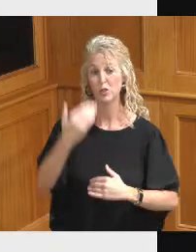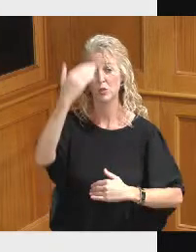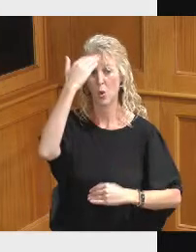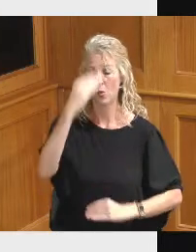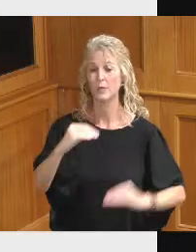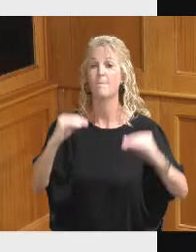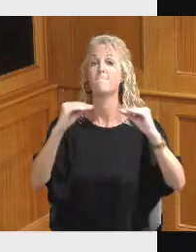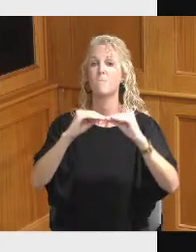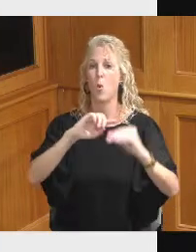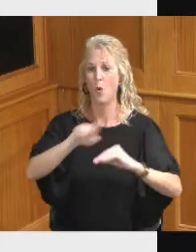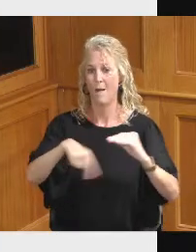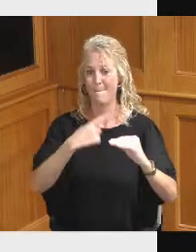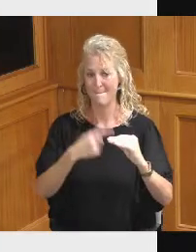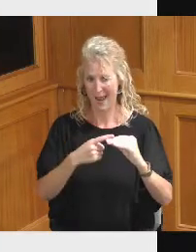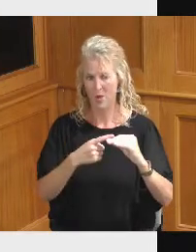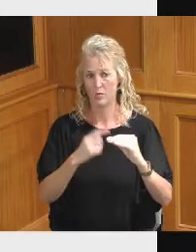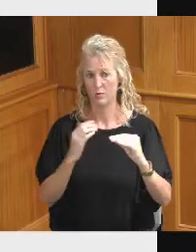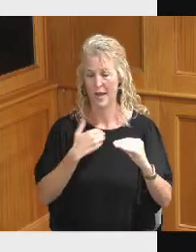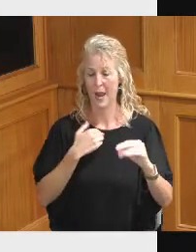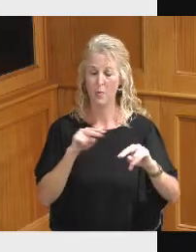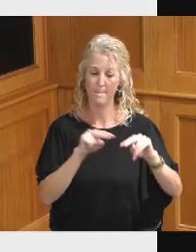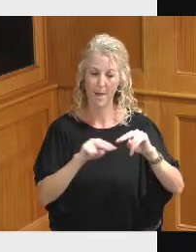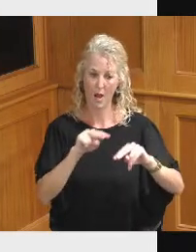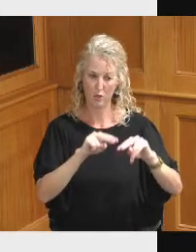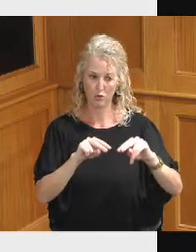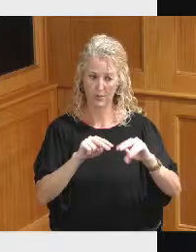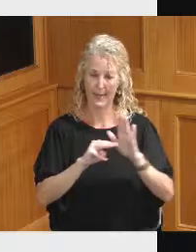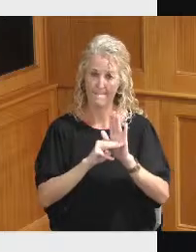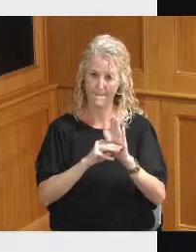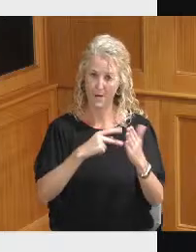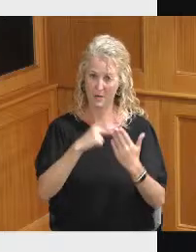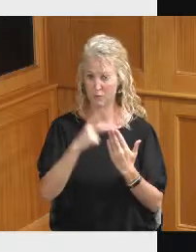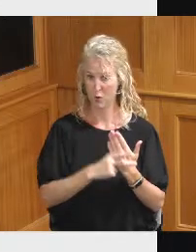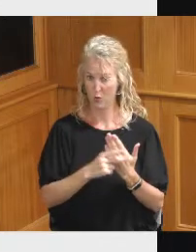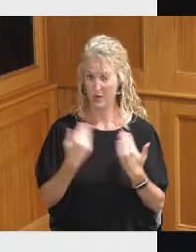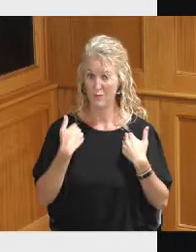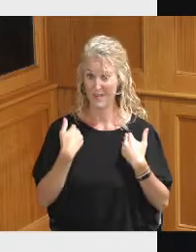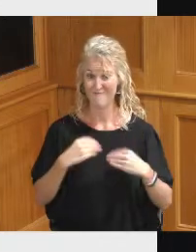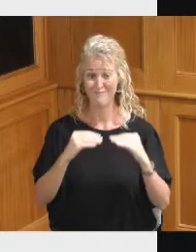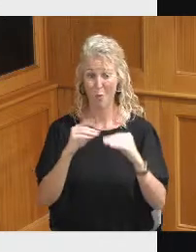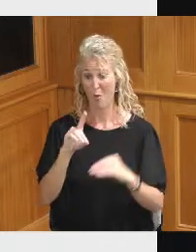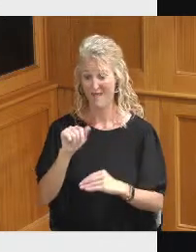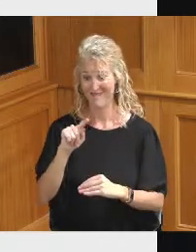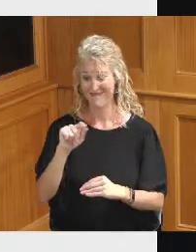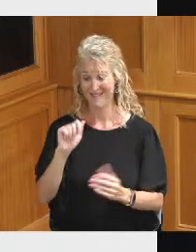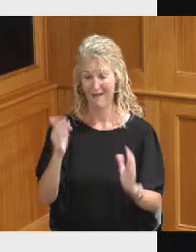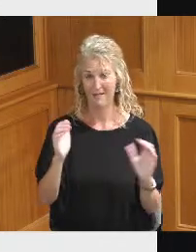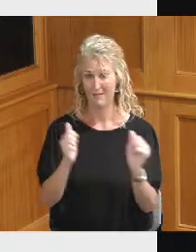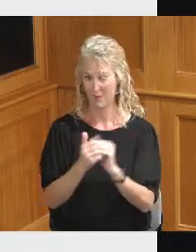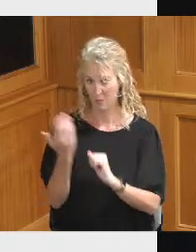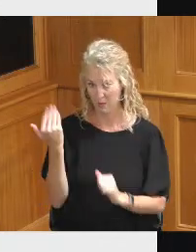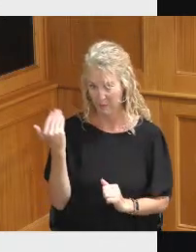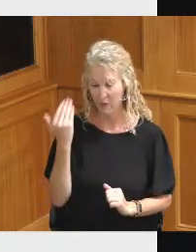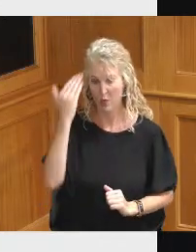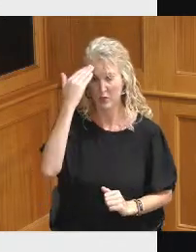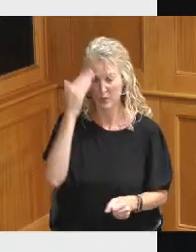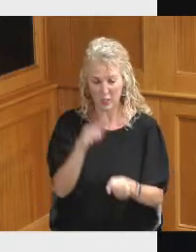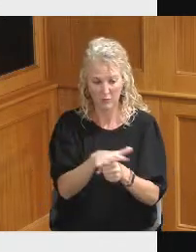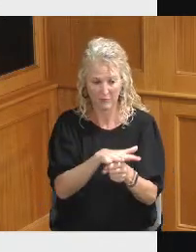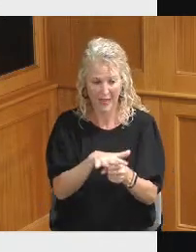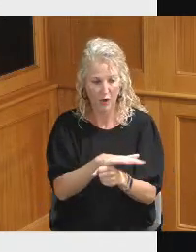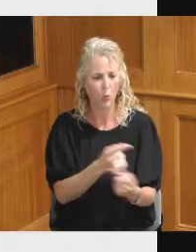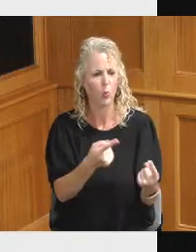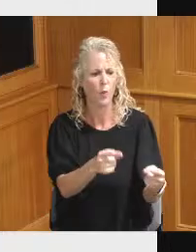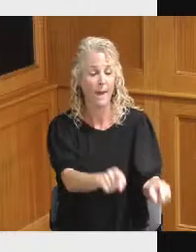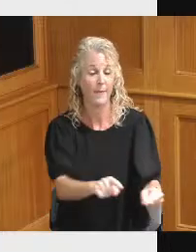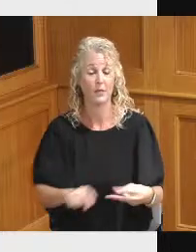sewers through our monitoring and our modeling programs. We have a lot more data to know what's going on in specific areas. The